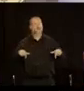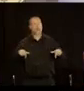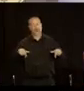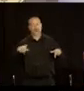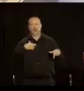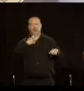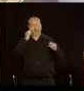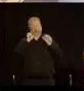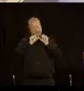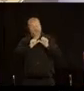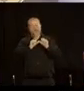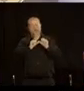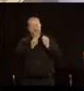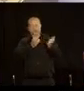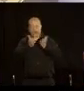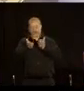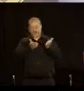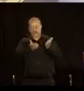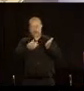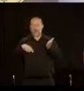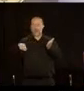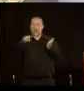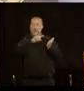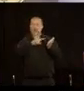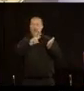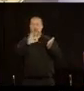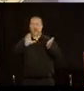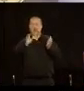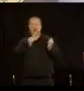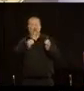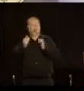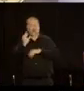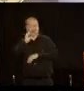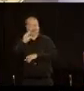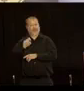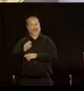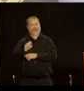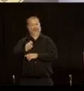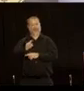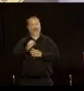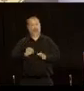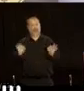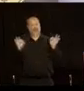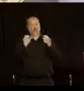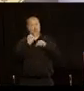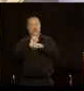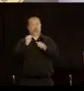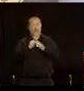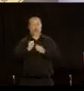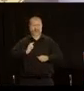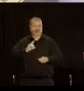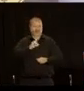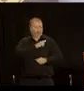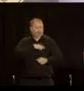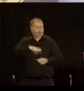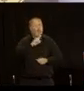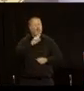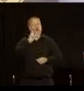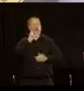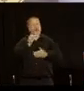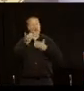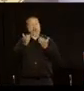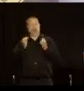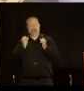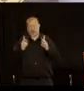and we will continue to serve you and your individual needs, making sure that we work with the legislature and that we